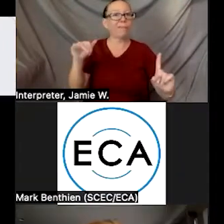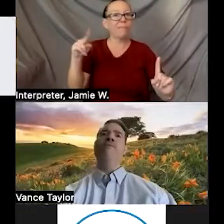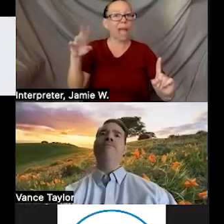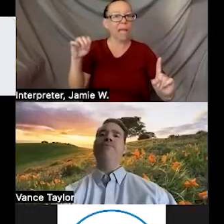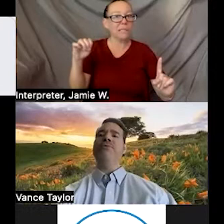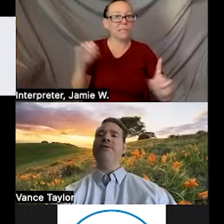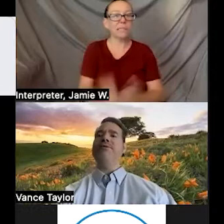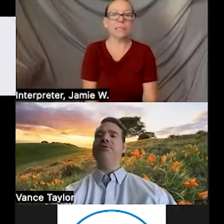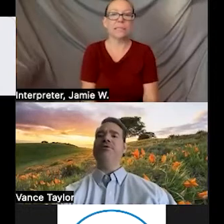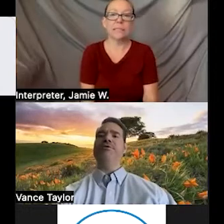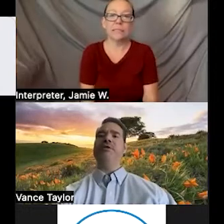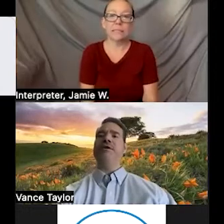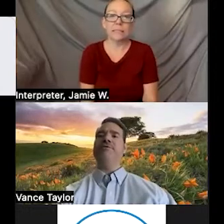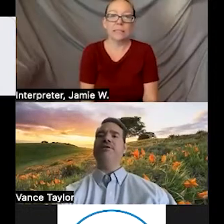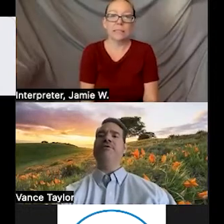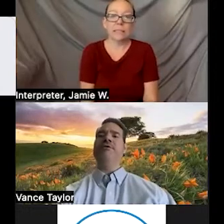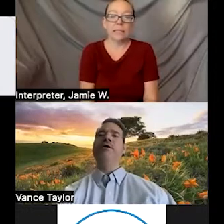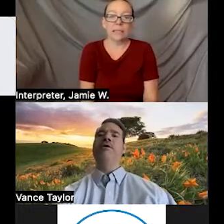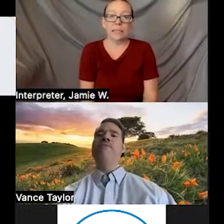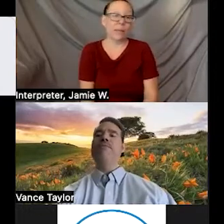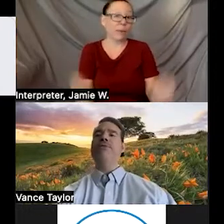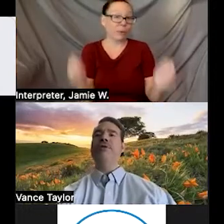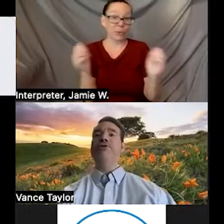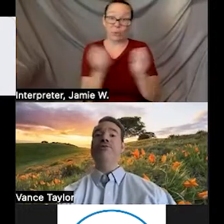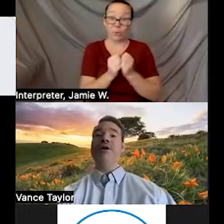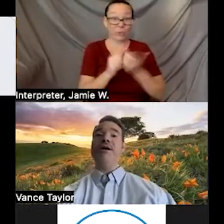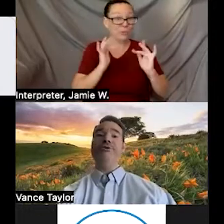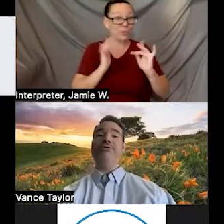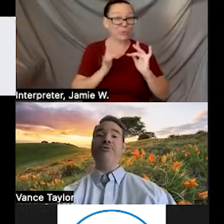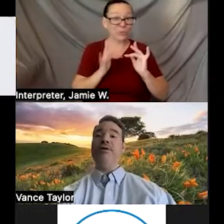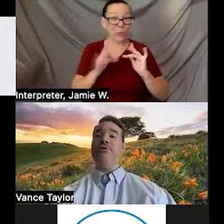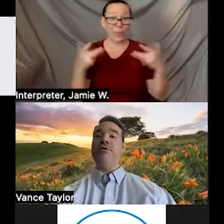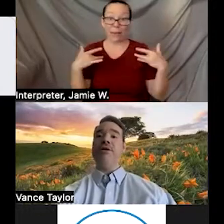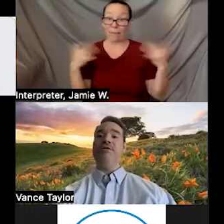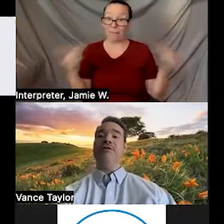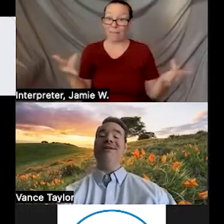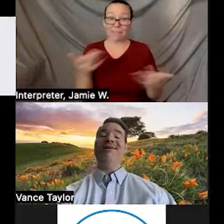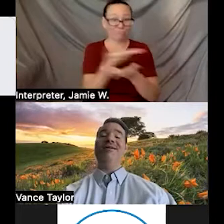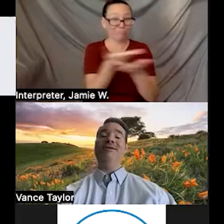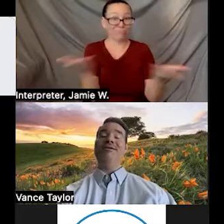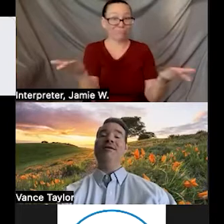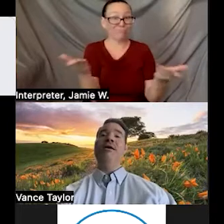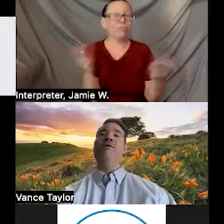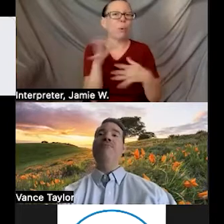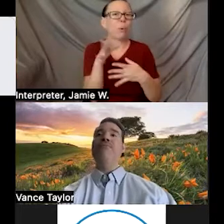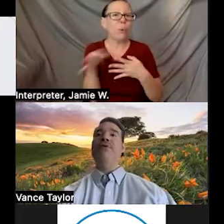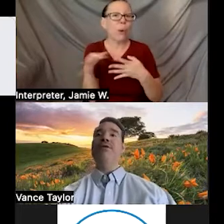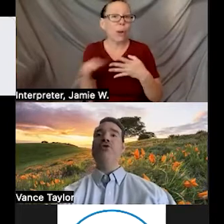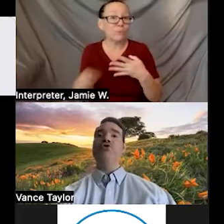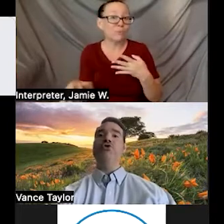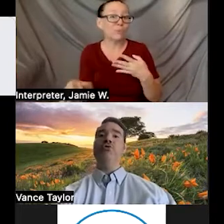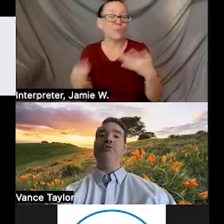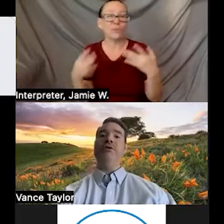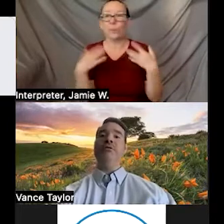that anytime you're doing these online events, but you've got options, right? You're online, there's a lot of content